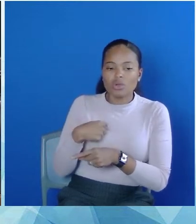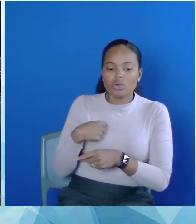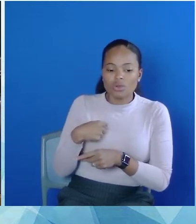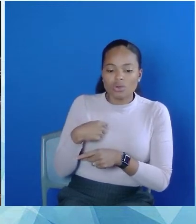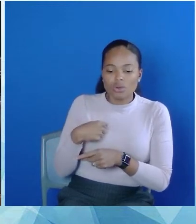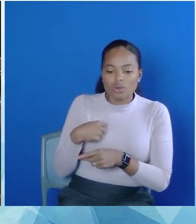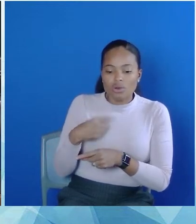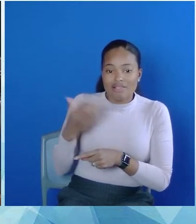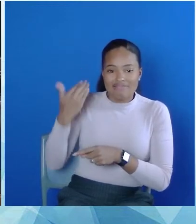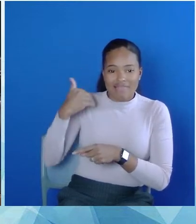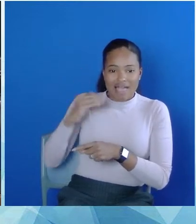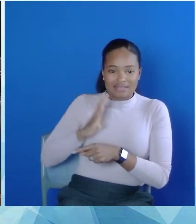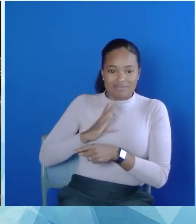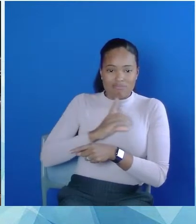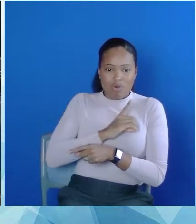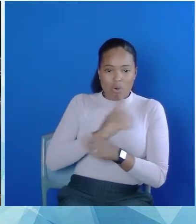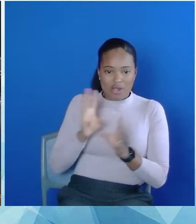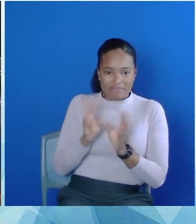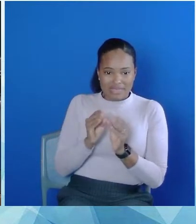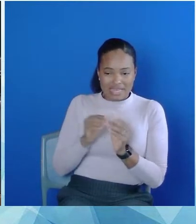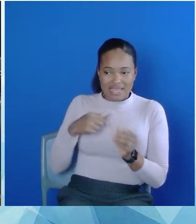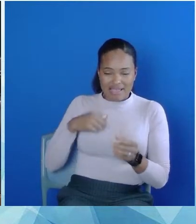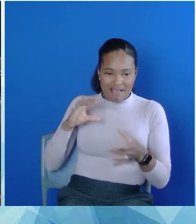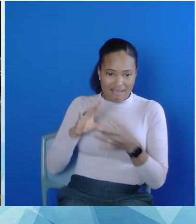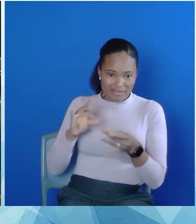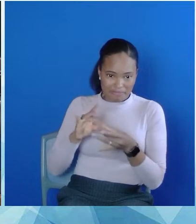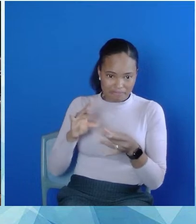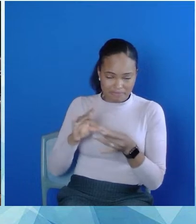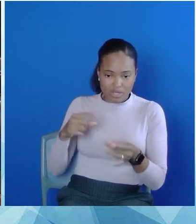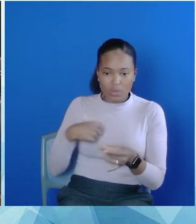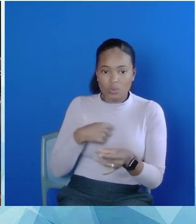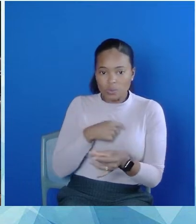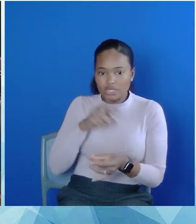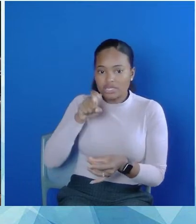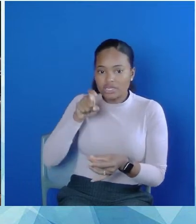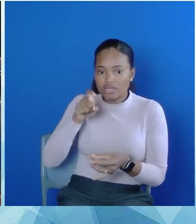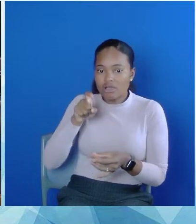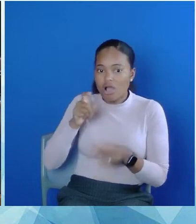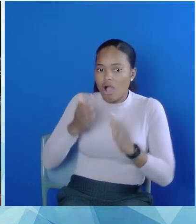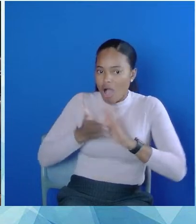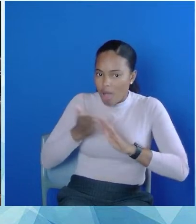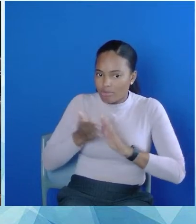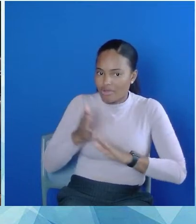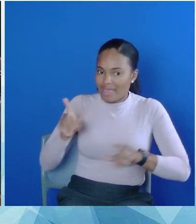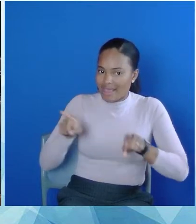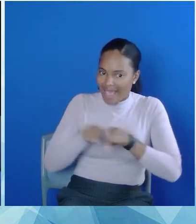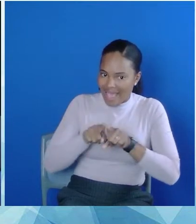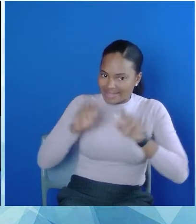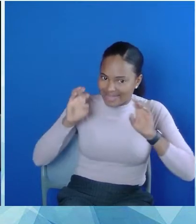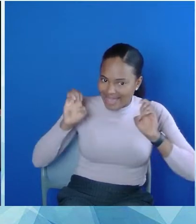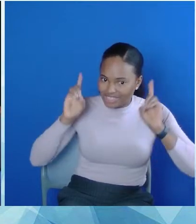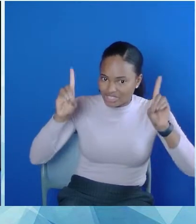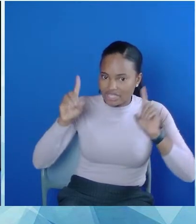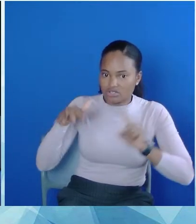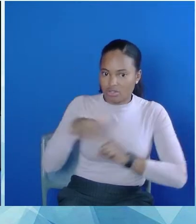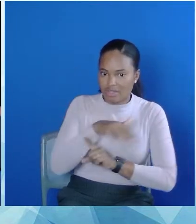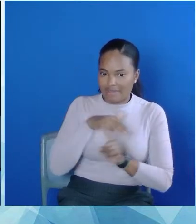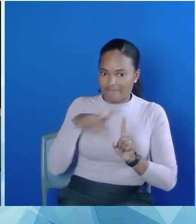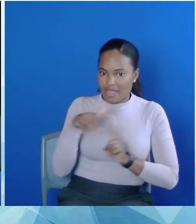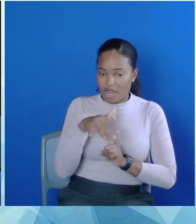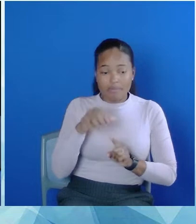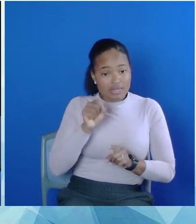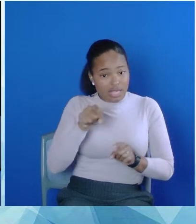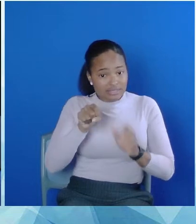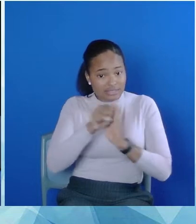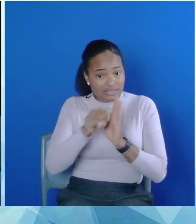that we operate as an educational environment. So although we are a state agency, we want to be able